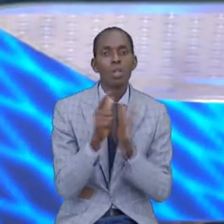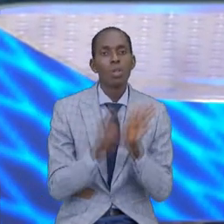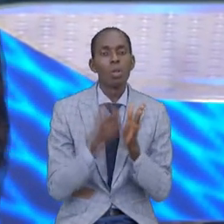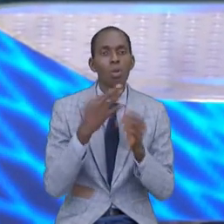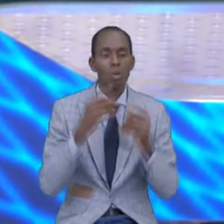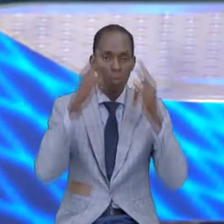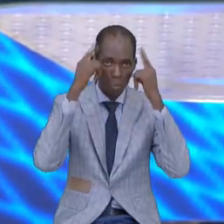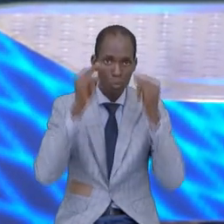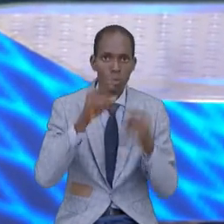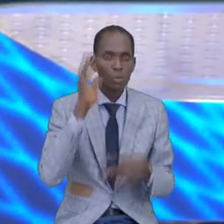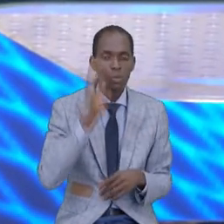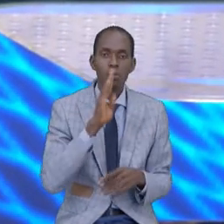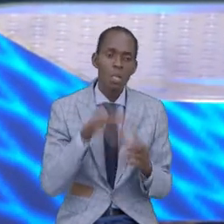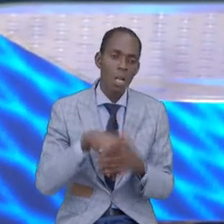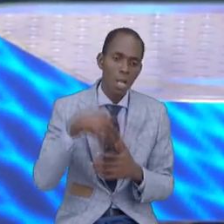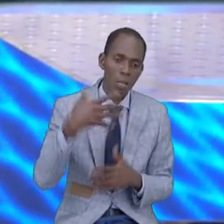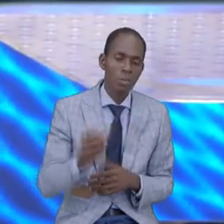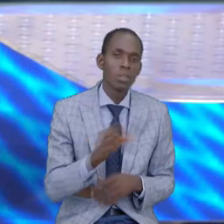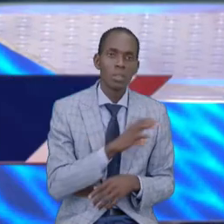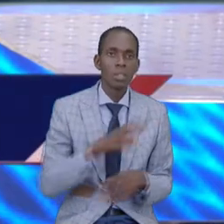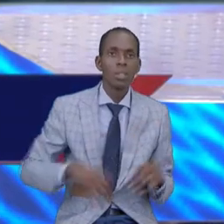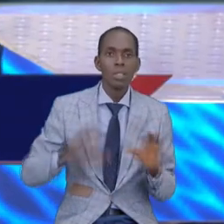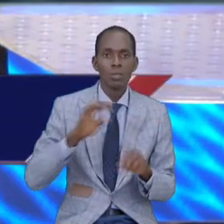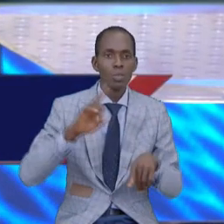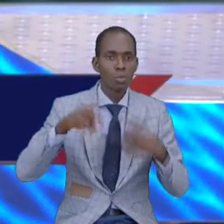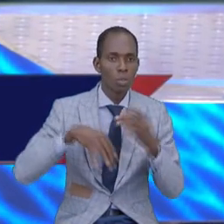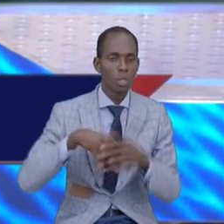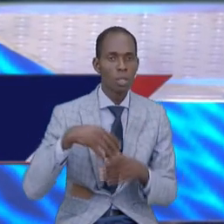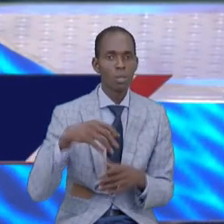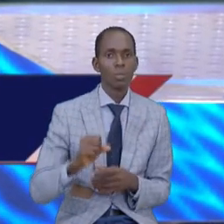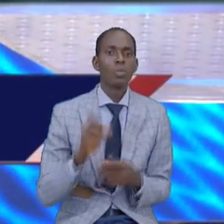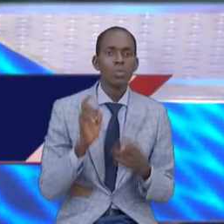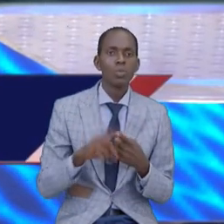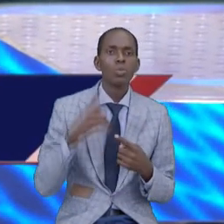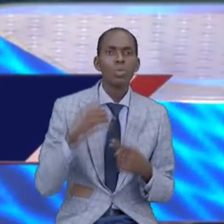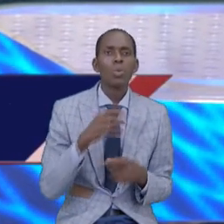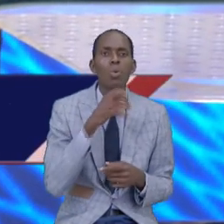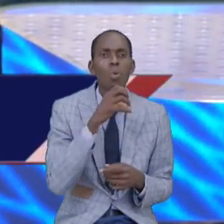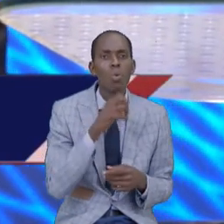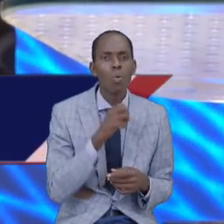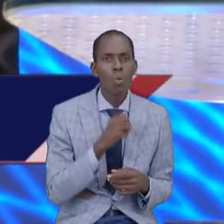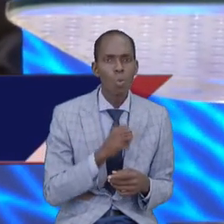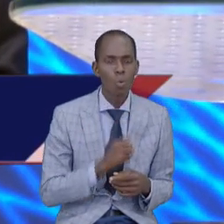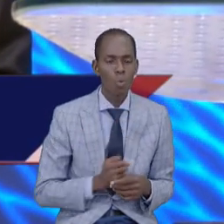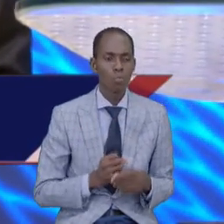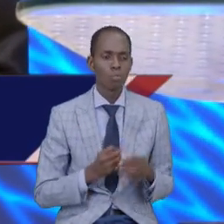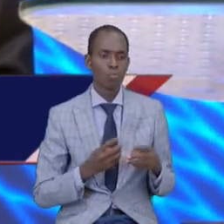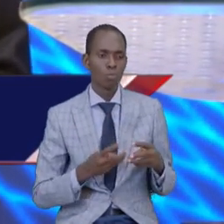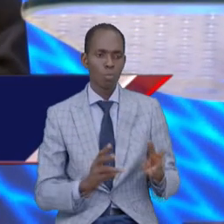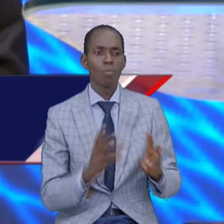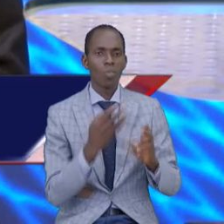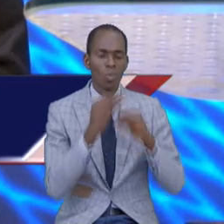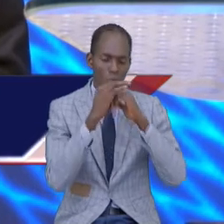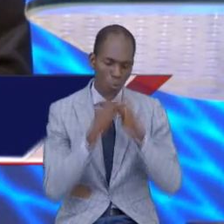Moses, you'll be outside Christ. If you crawl out to the old style of